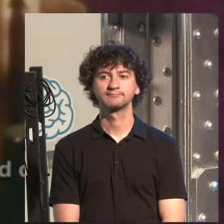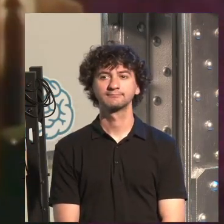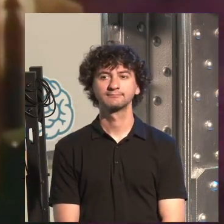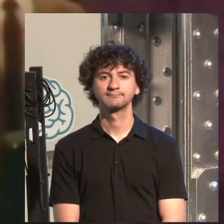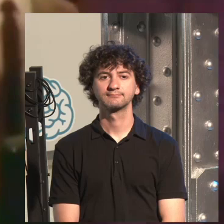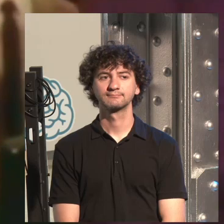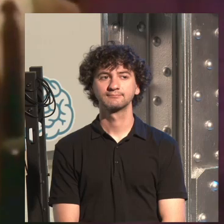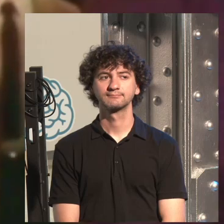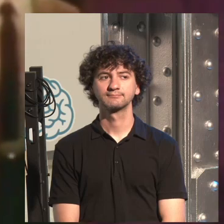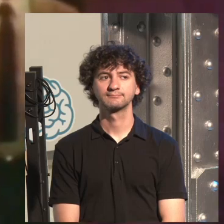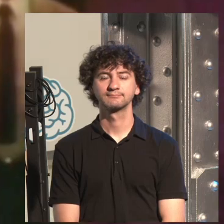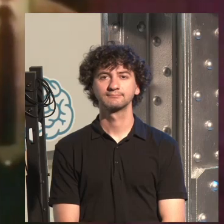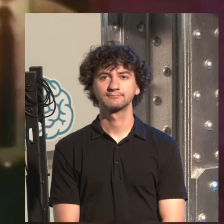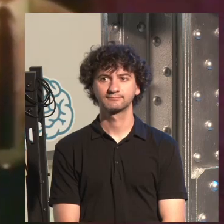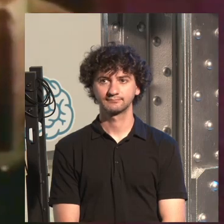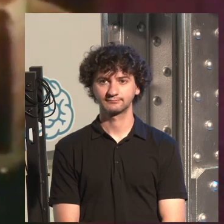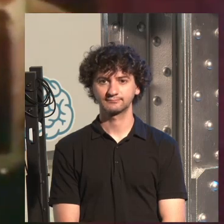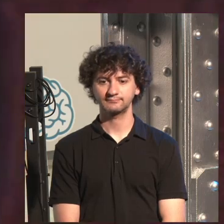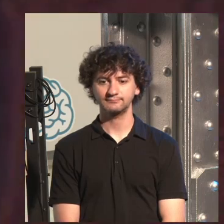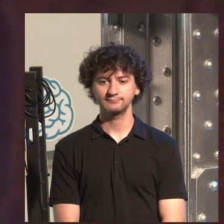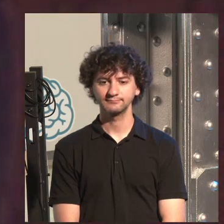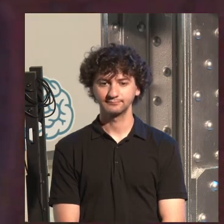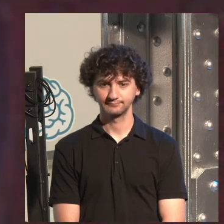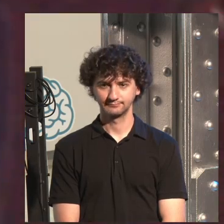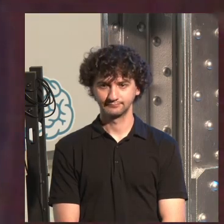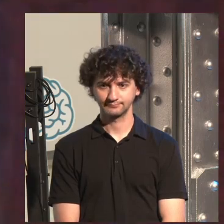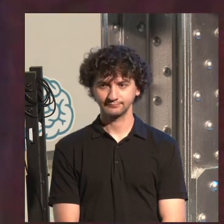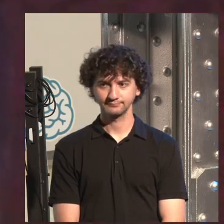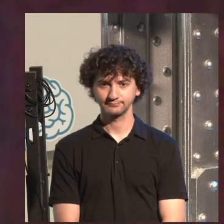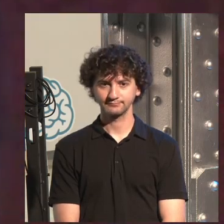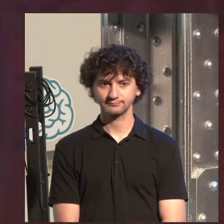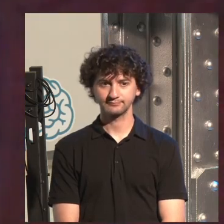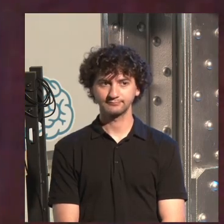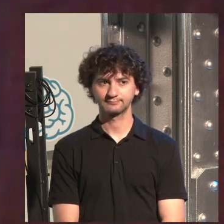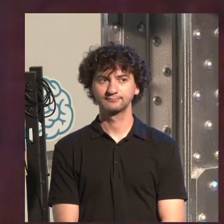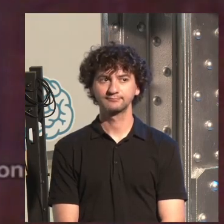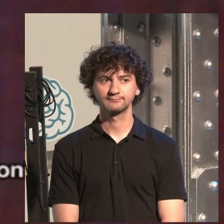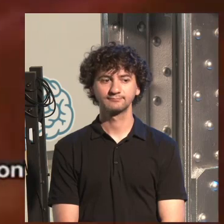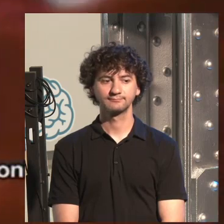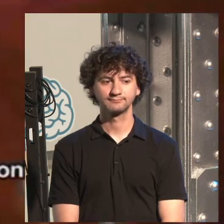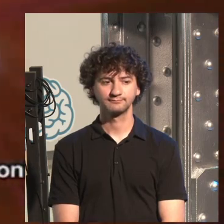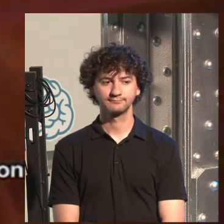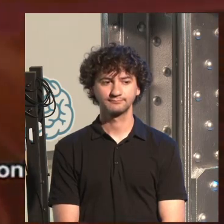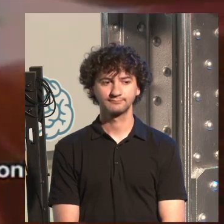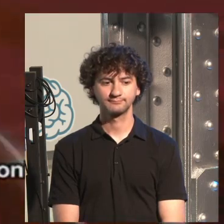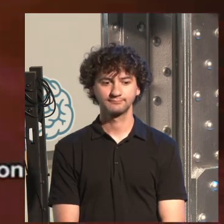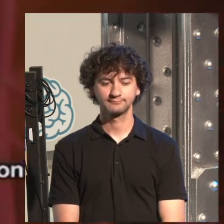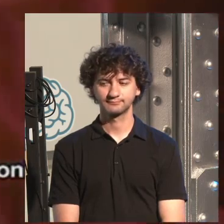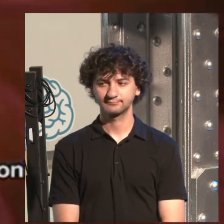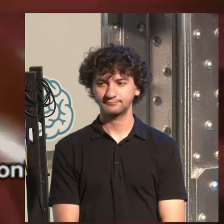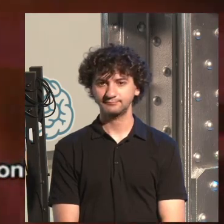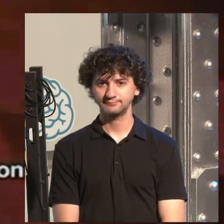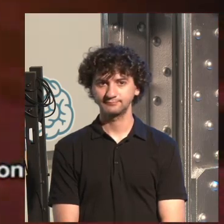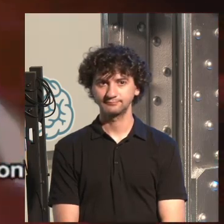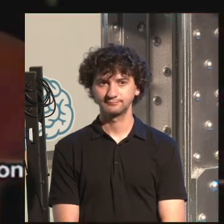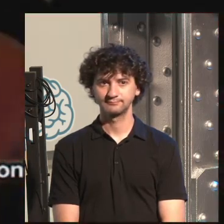called an enchanted loom. An enchanted loom. The neurons store